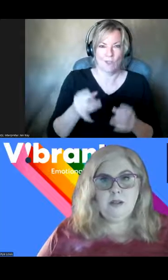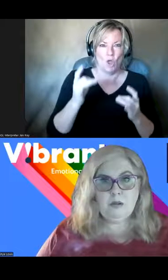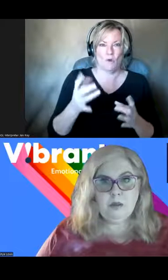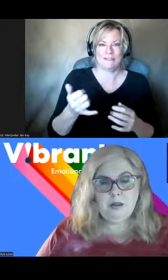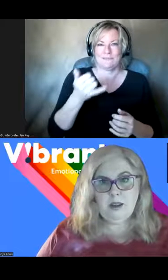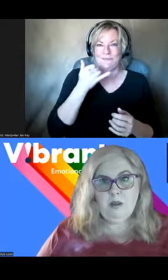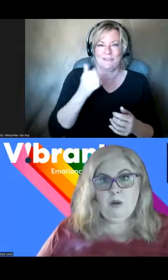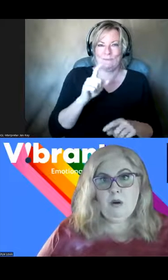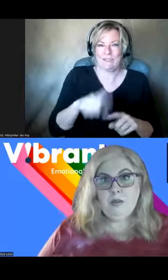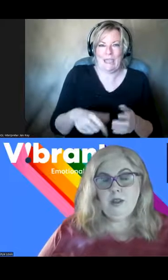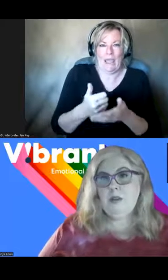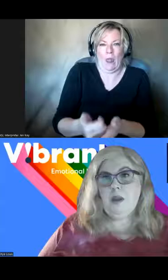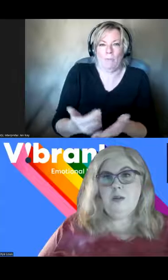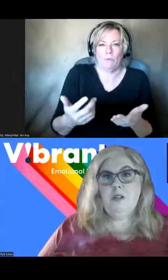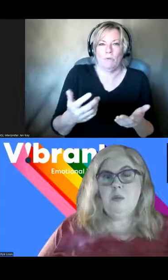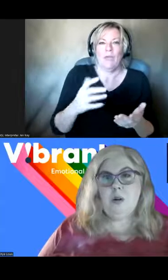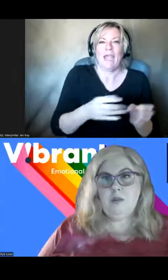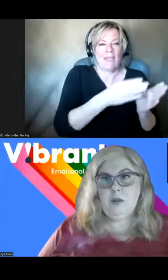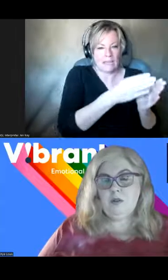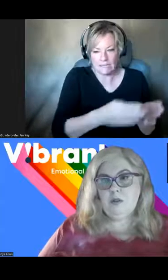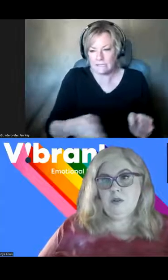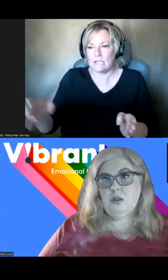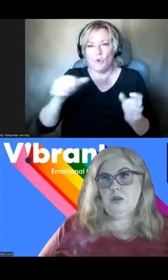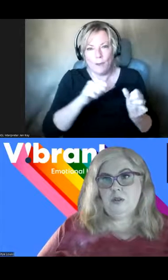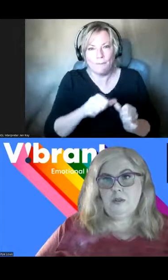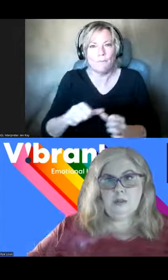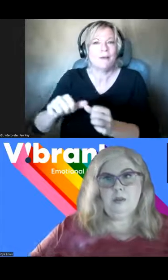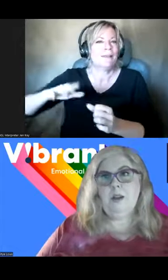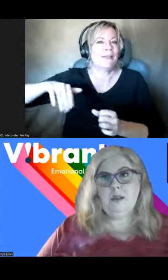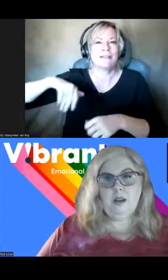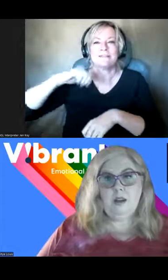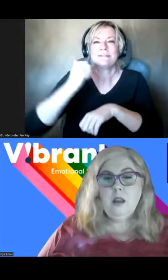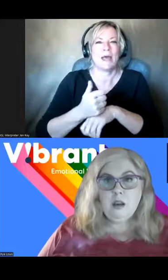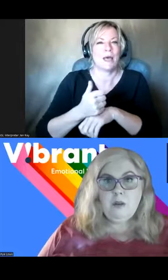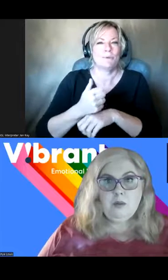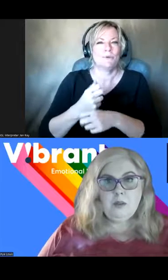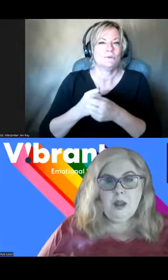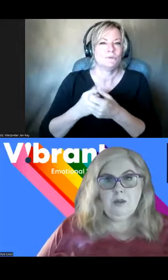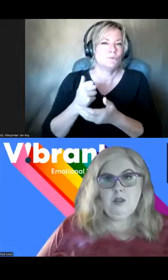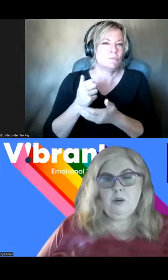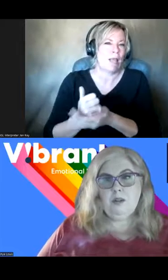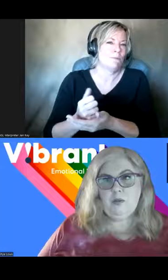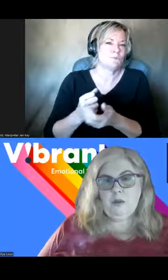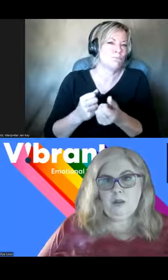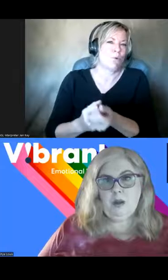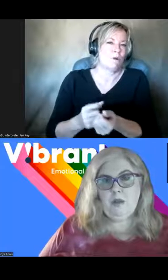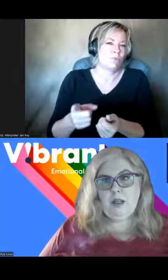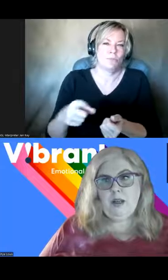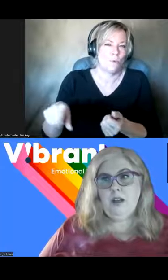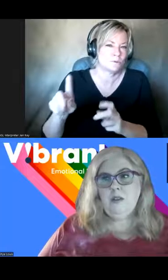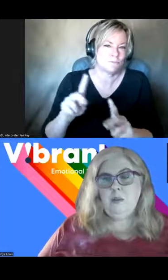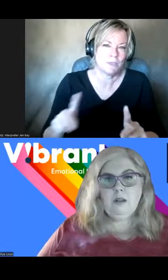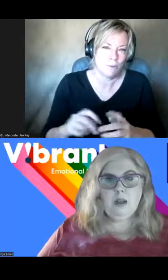crisis continuum has not yet evolved to be able to support those folks, or the social services system hasn't yet evolved to be able to support those folks in the